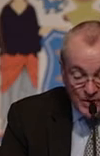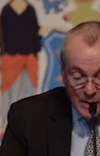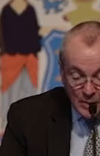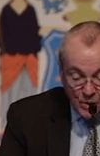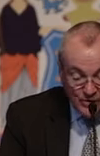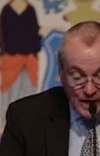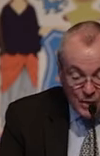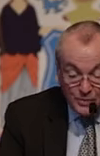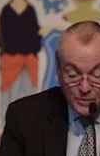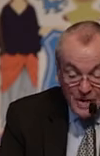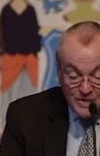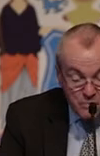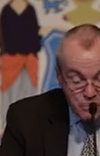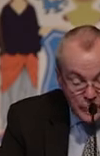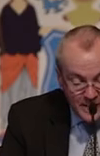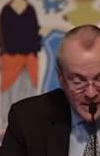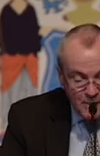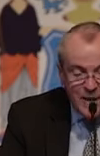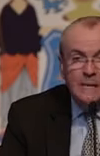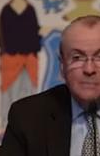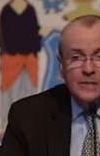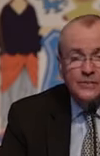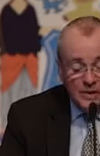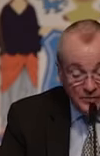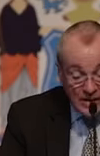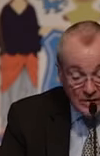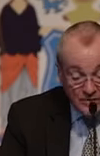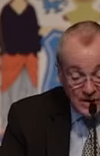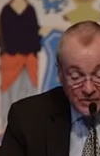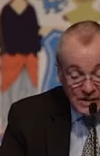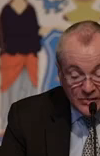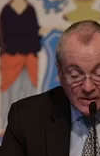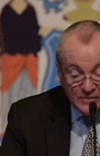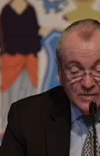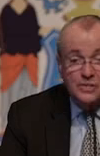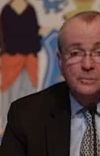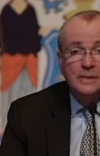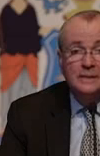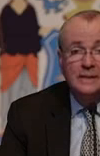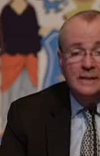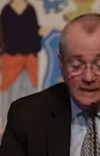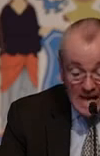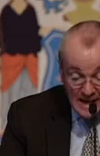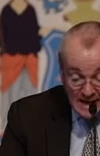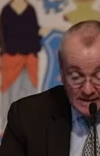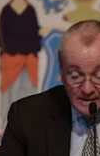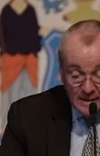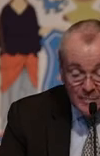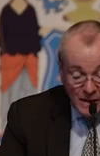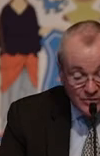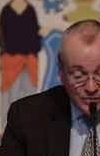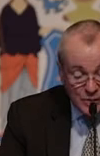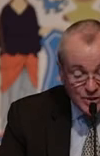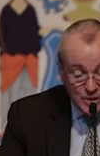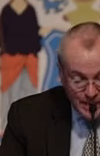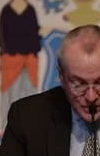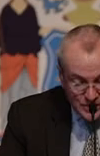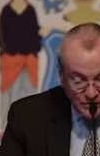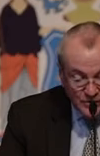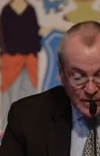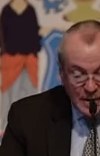with the following words, and I quote the president: "Many months of sacrifice and self-discipline lie ahead, months in which